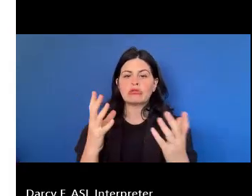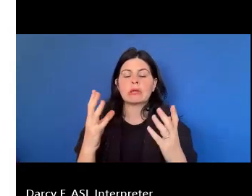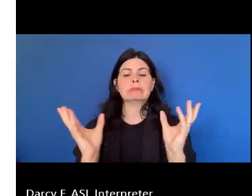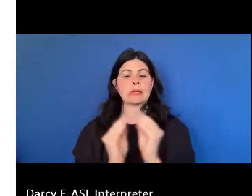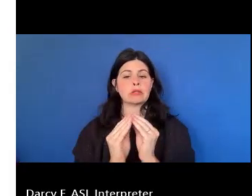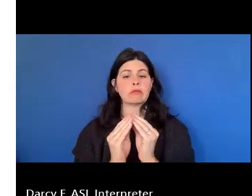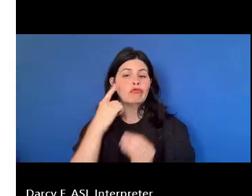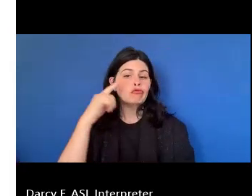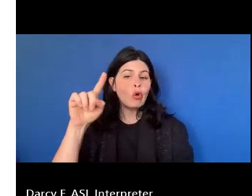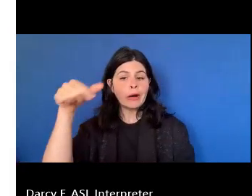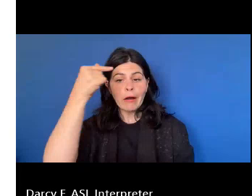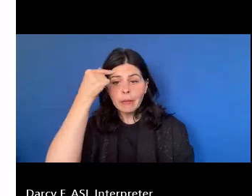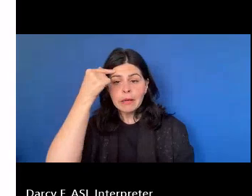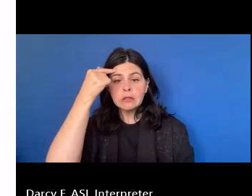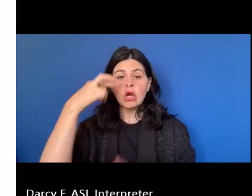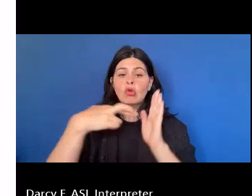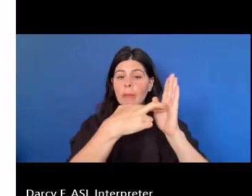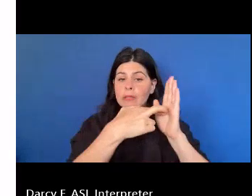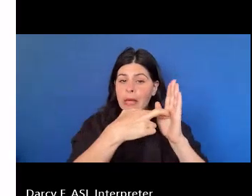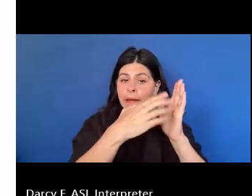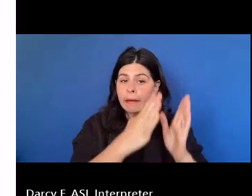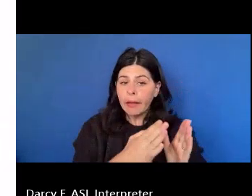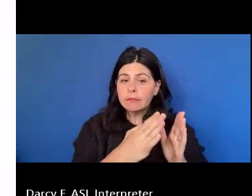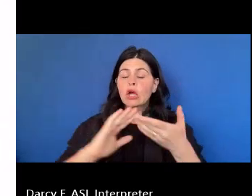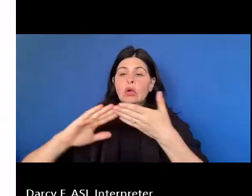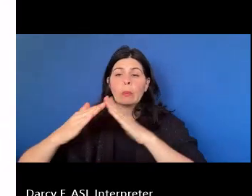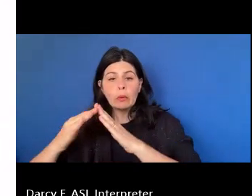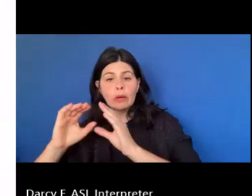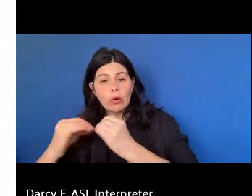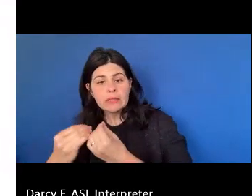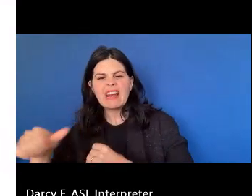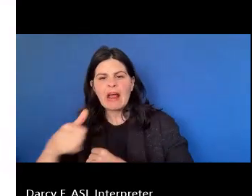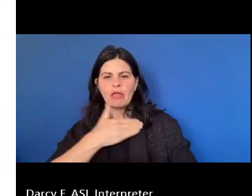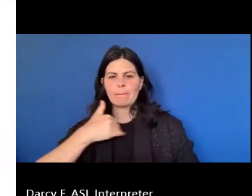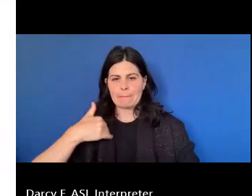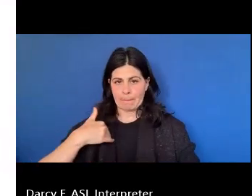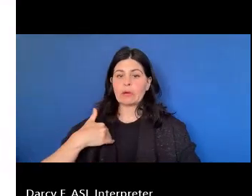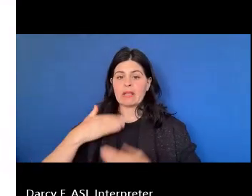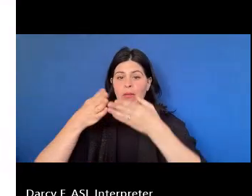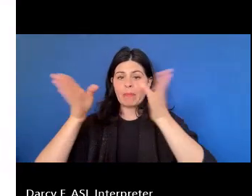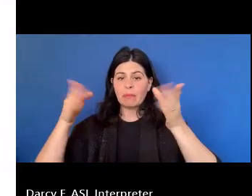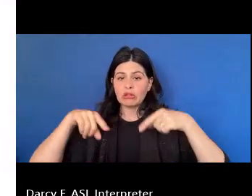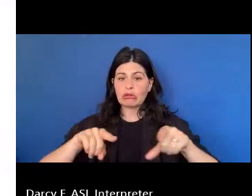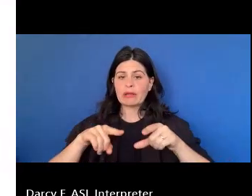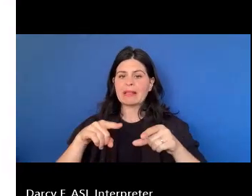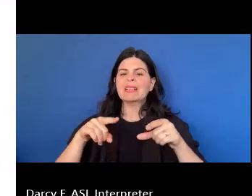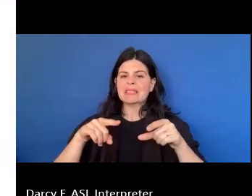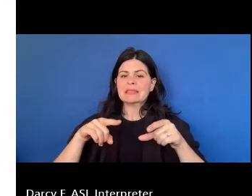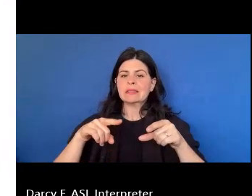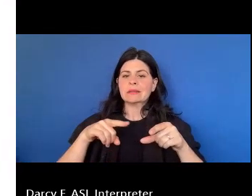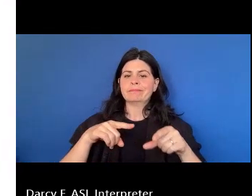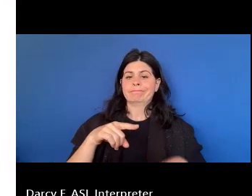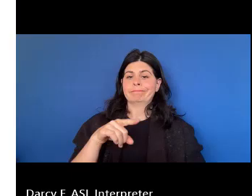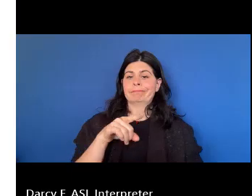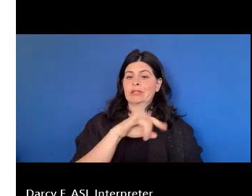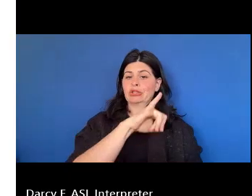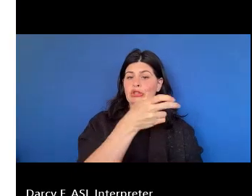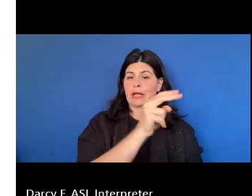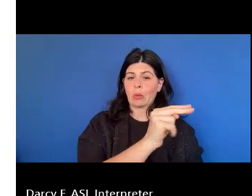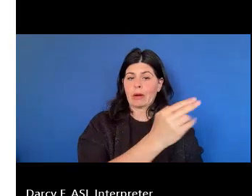organizations, and members of the public in their service territory between January 15th, 2026 and March